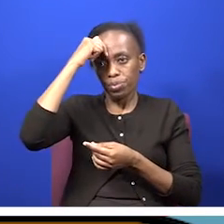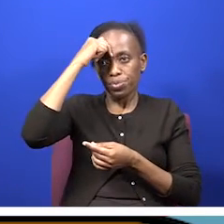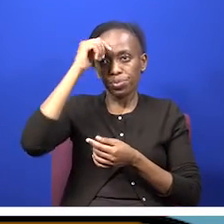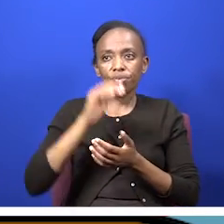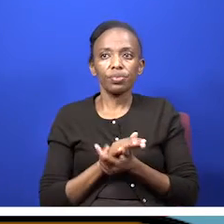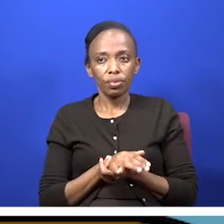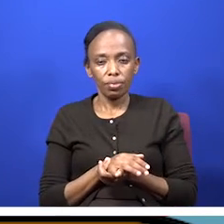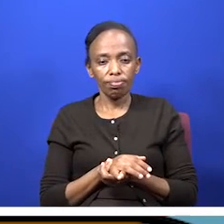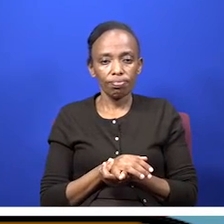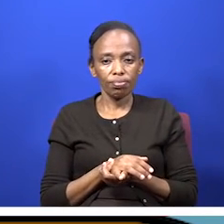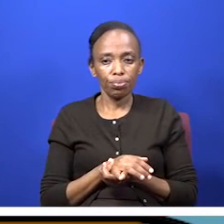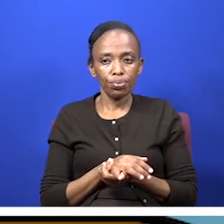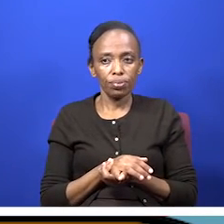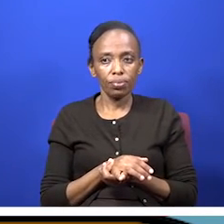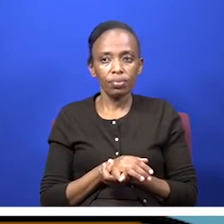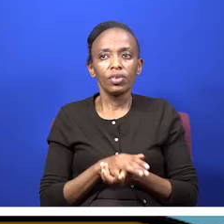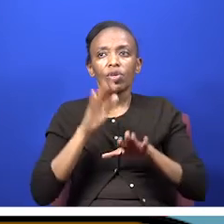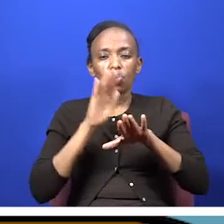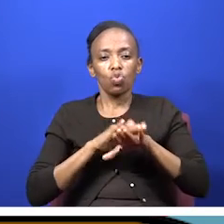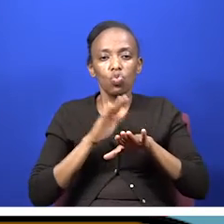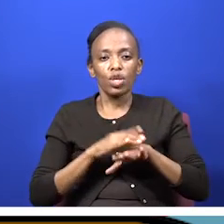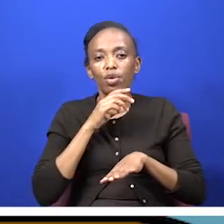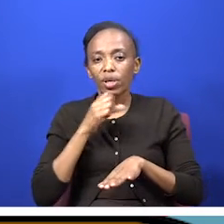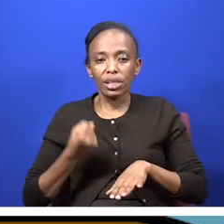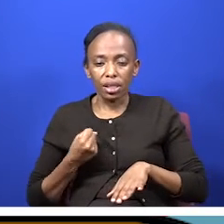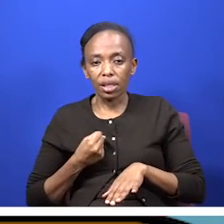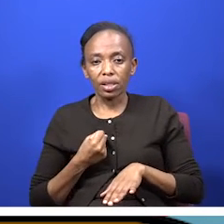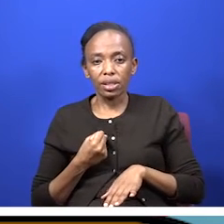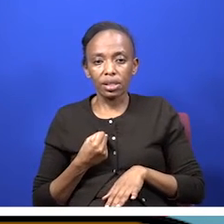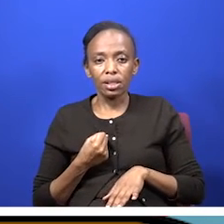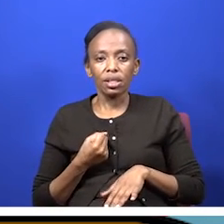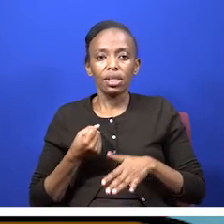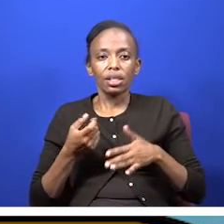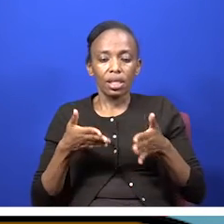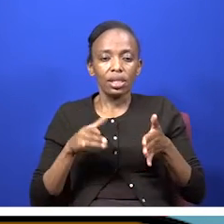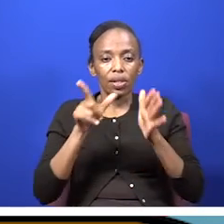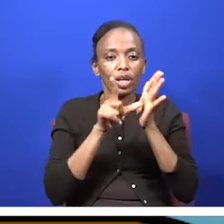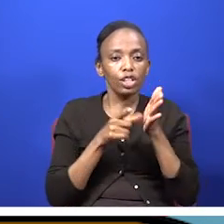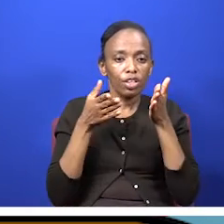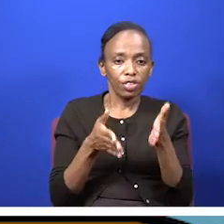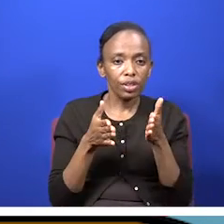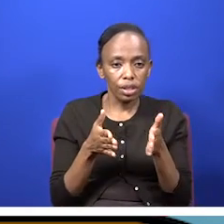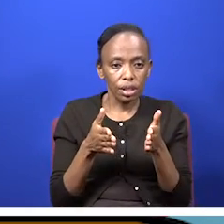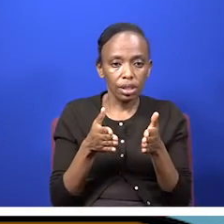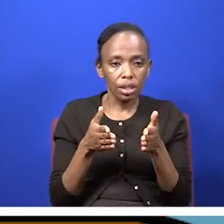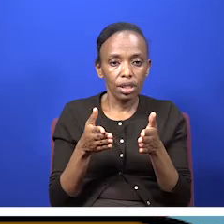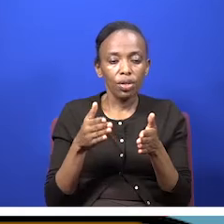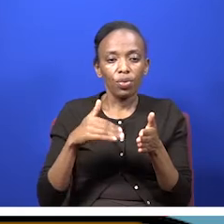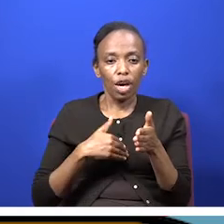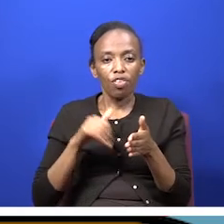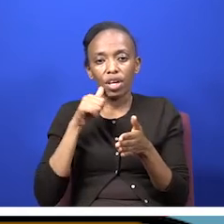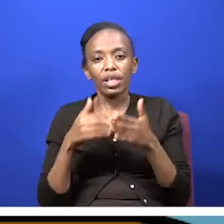gives wisdom to the wise. Very good. And boys and girls, that's our lesson for today.